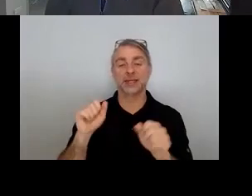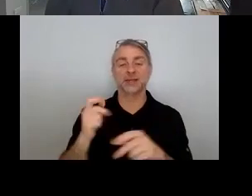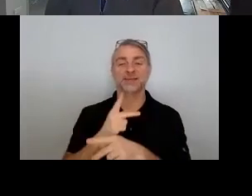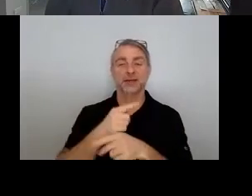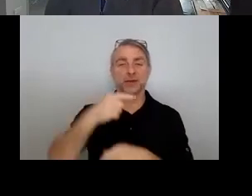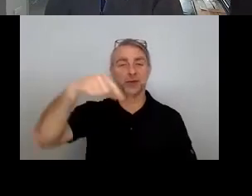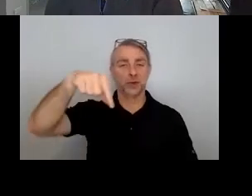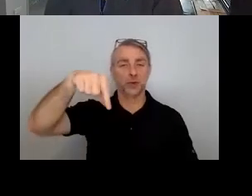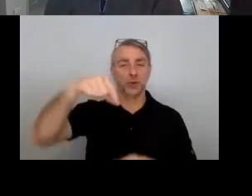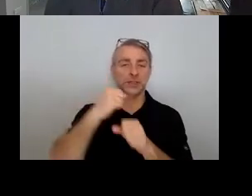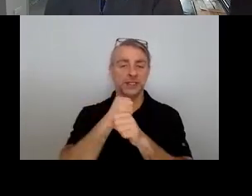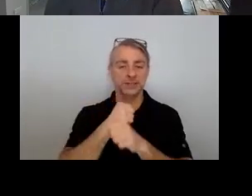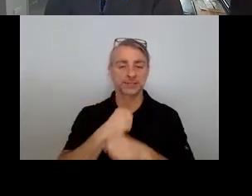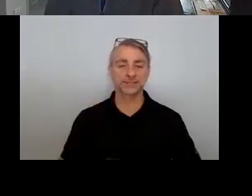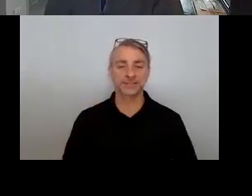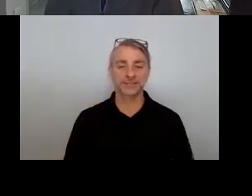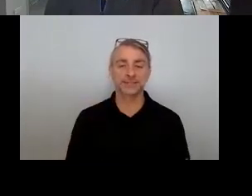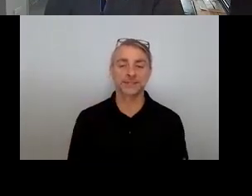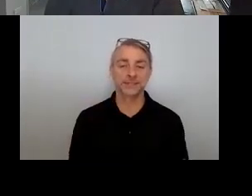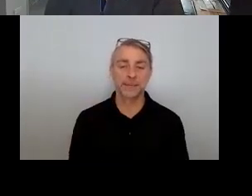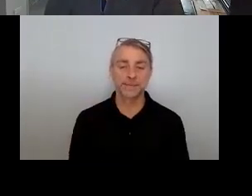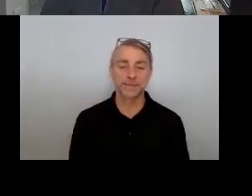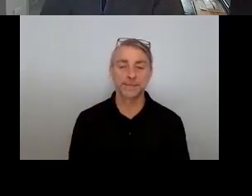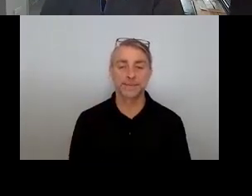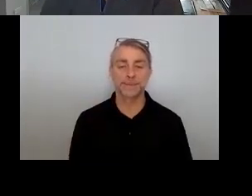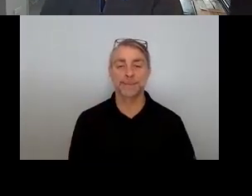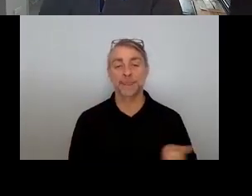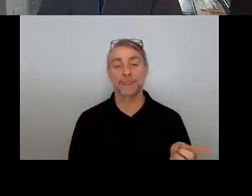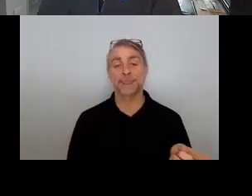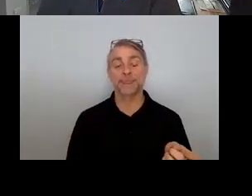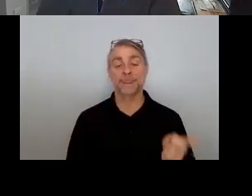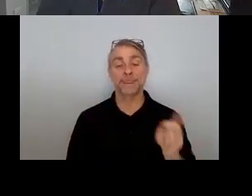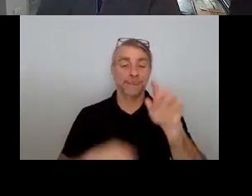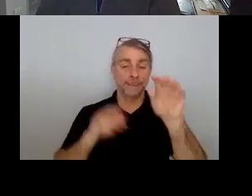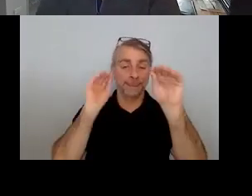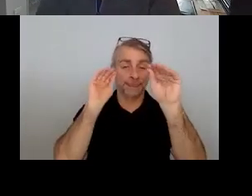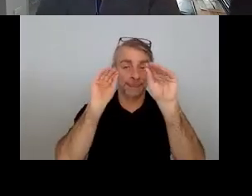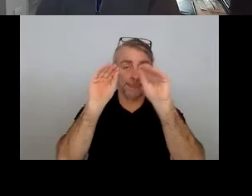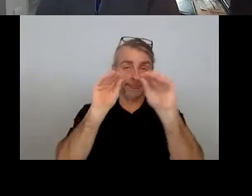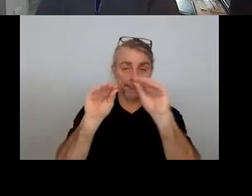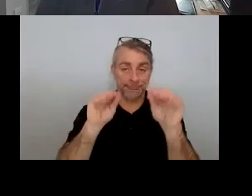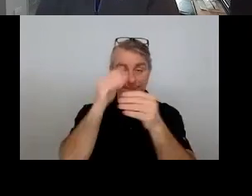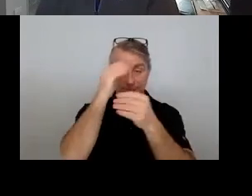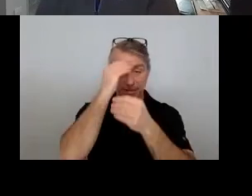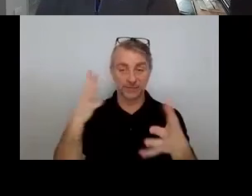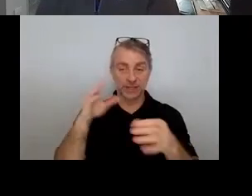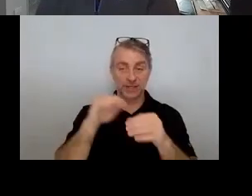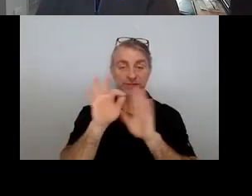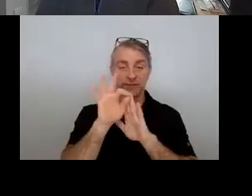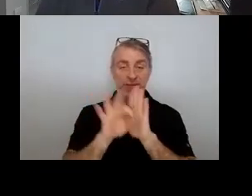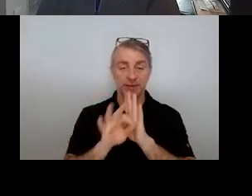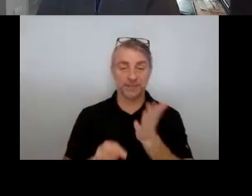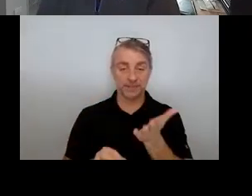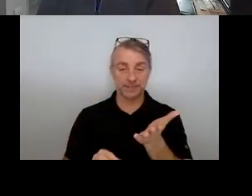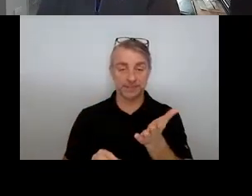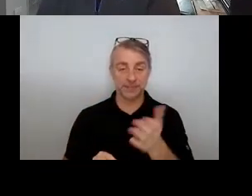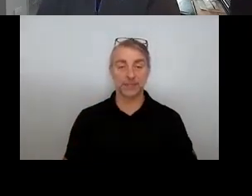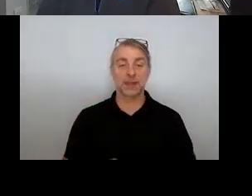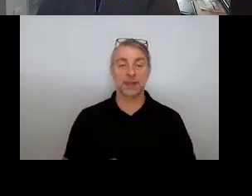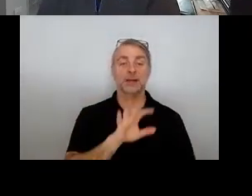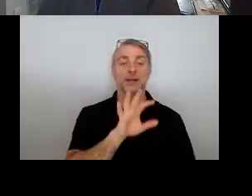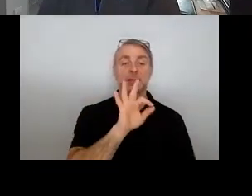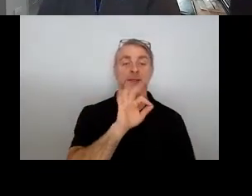statistic. So we plug those pieces of information back into our formula for Q,